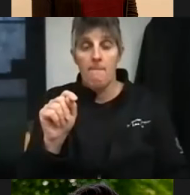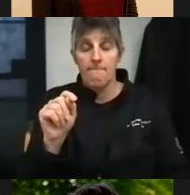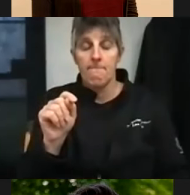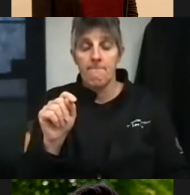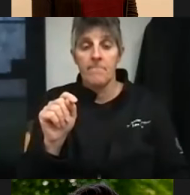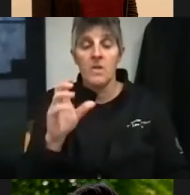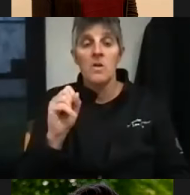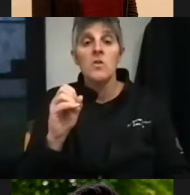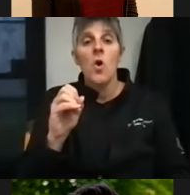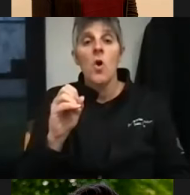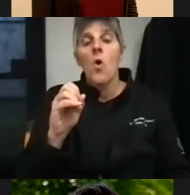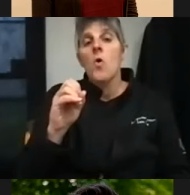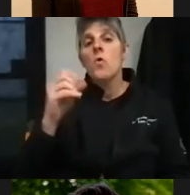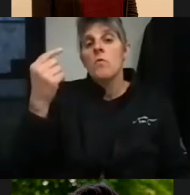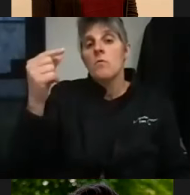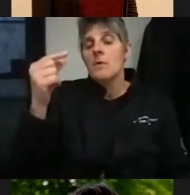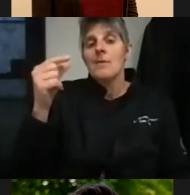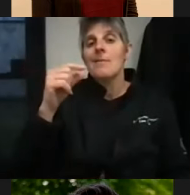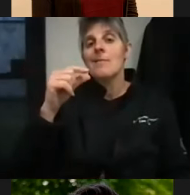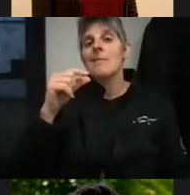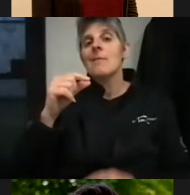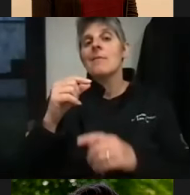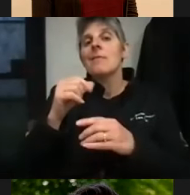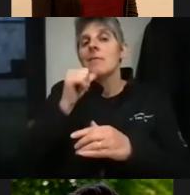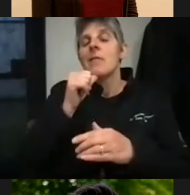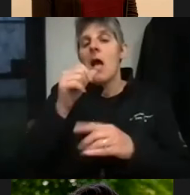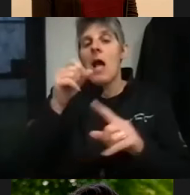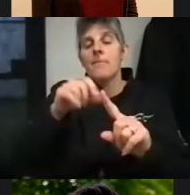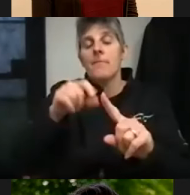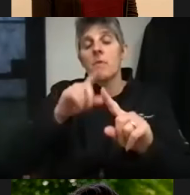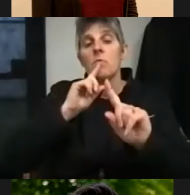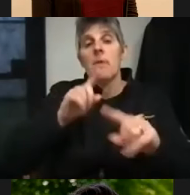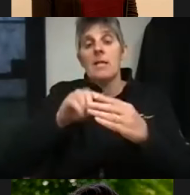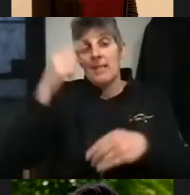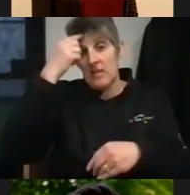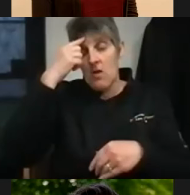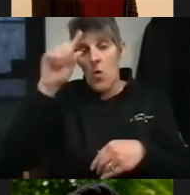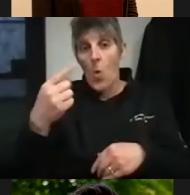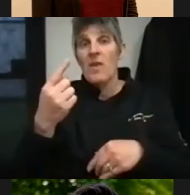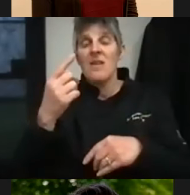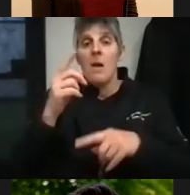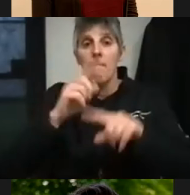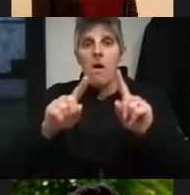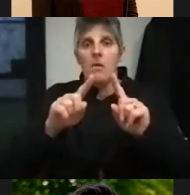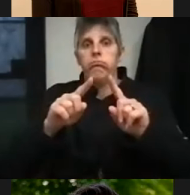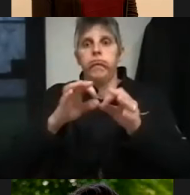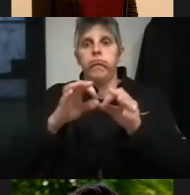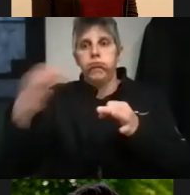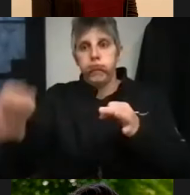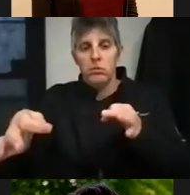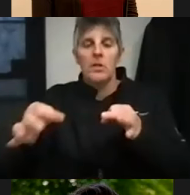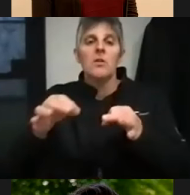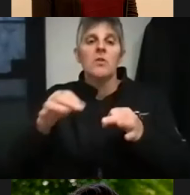so not every light stimulation elicited the response in the visual cortex, and also the response is quite delayed. So here